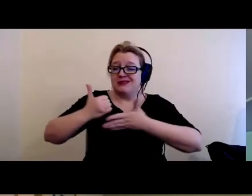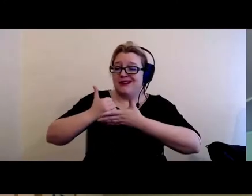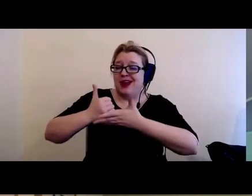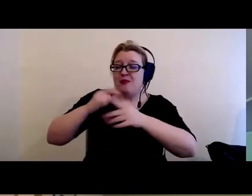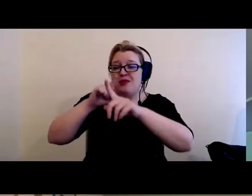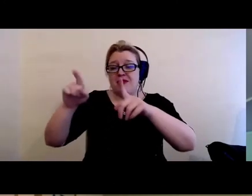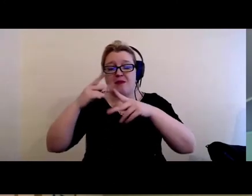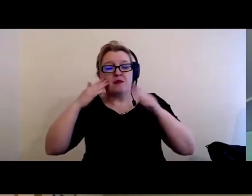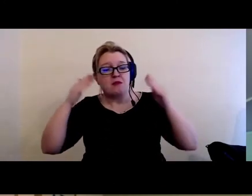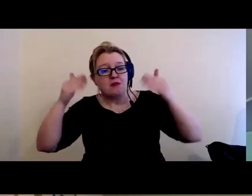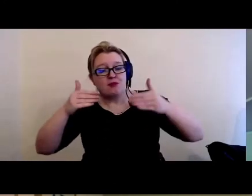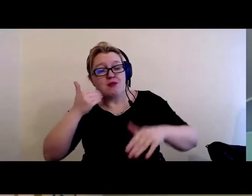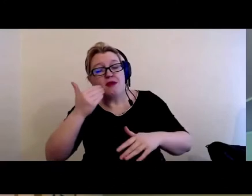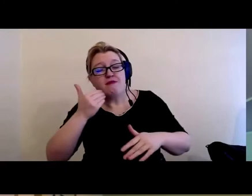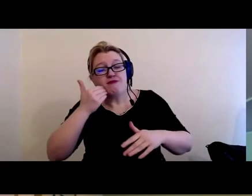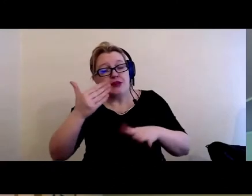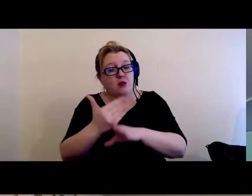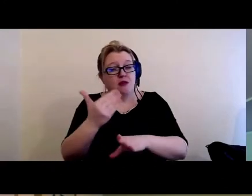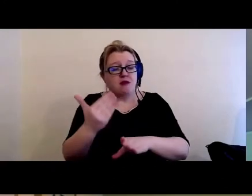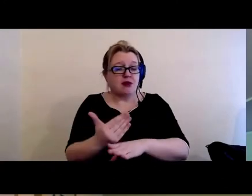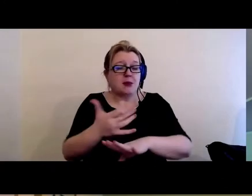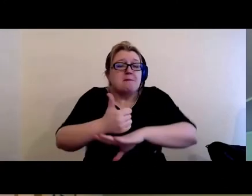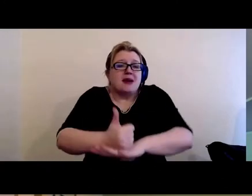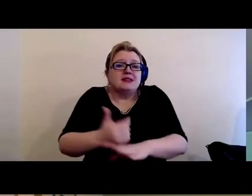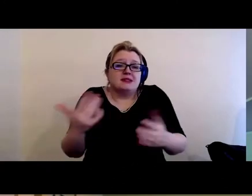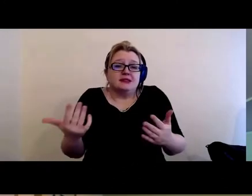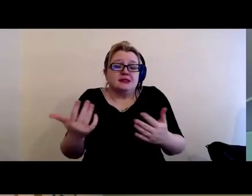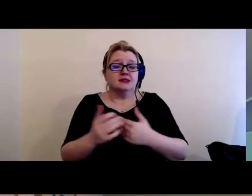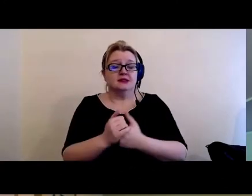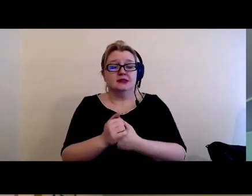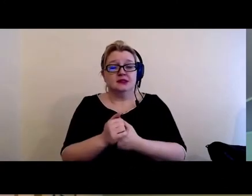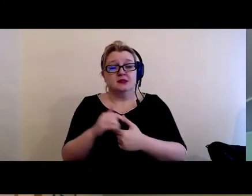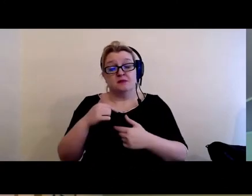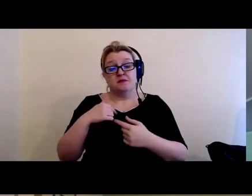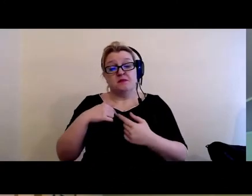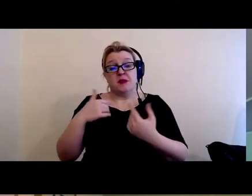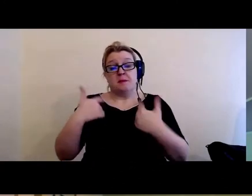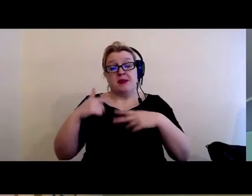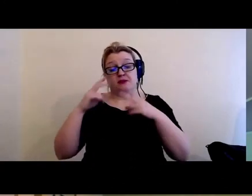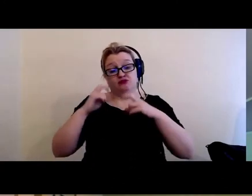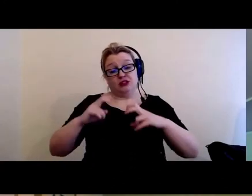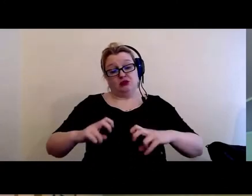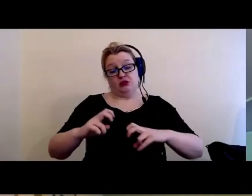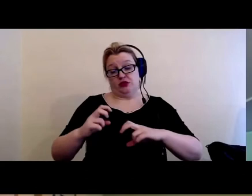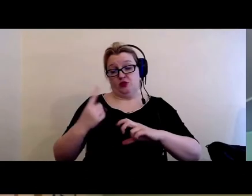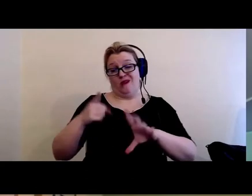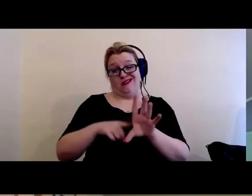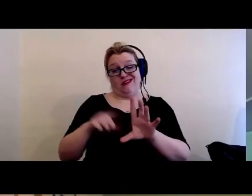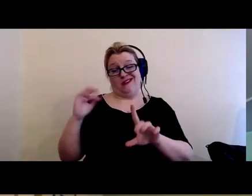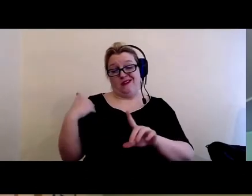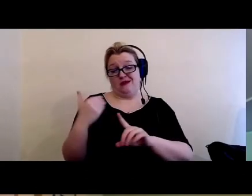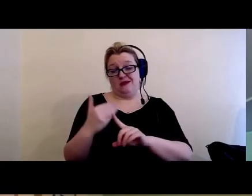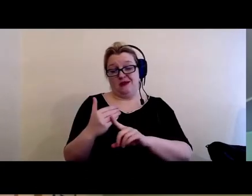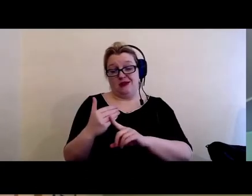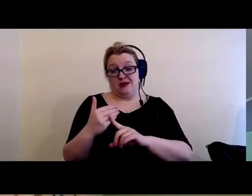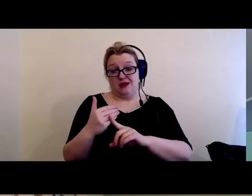day-to-day basics is going to be really important, because from some of the research we've done over the last year, it's evident that they're not always in place,